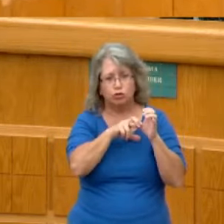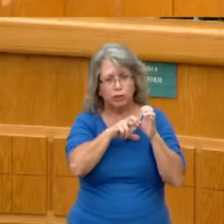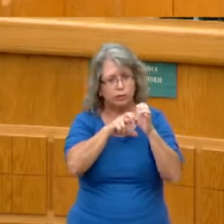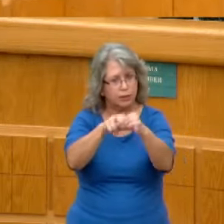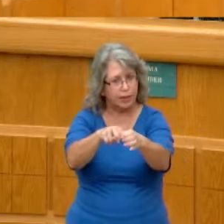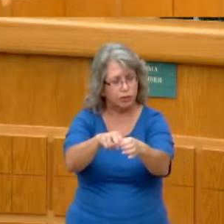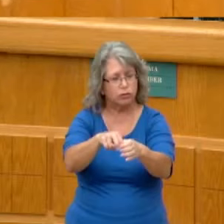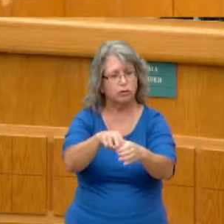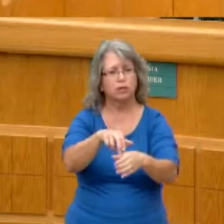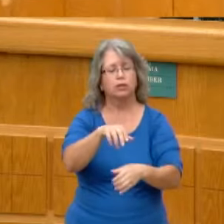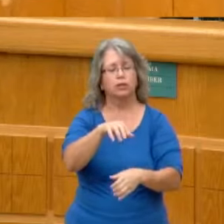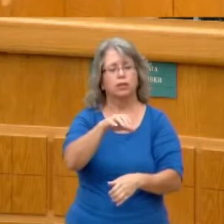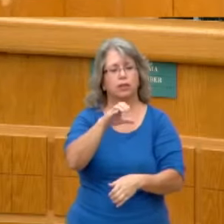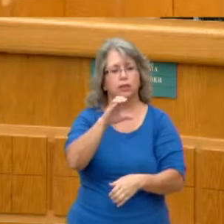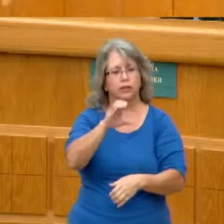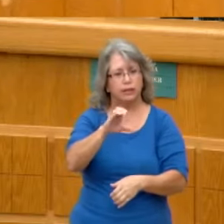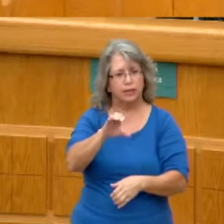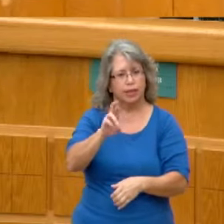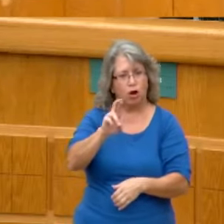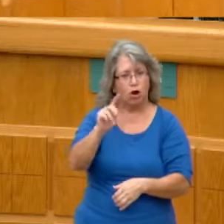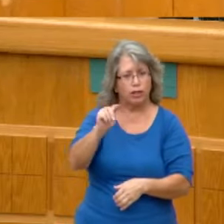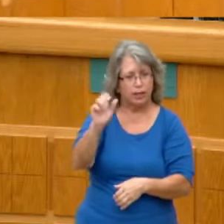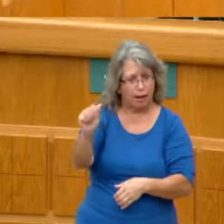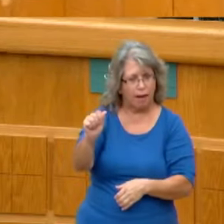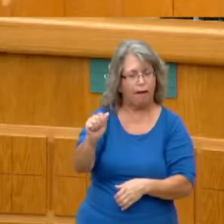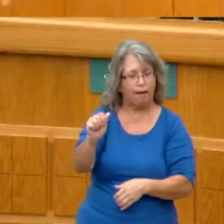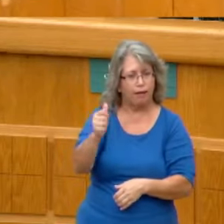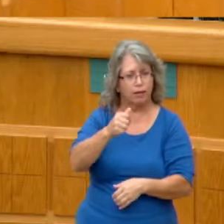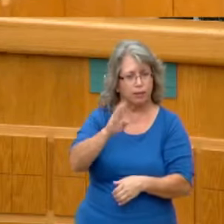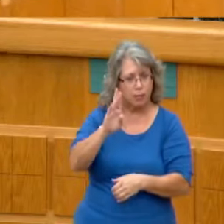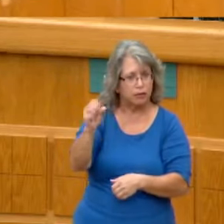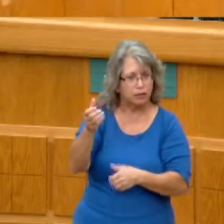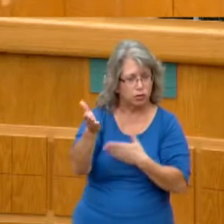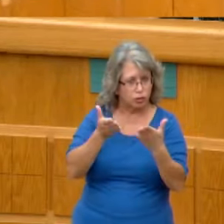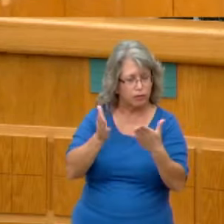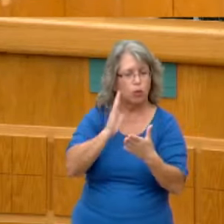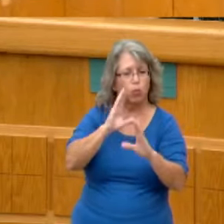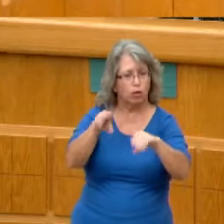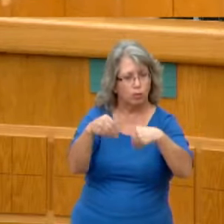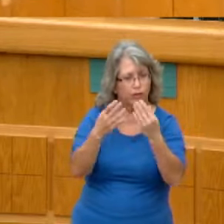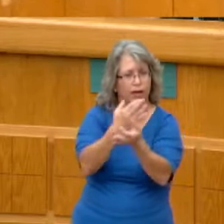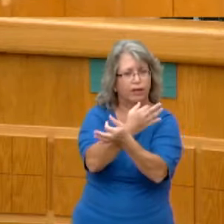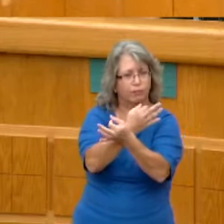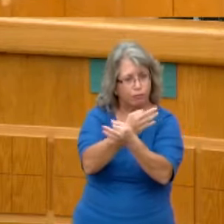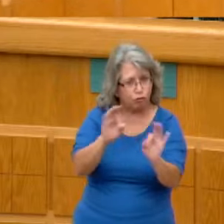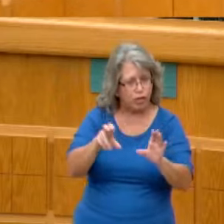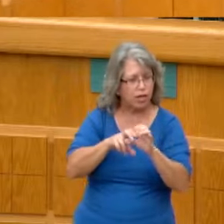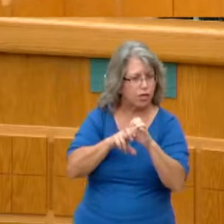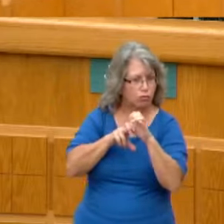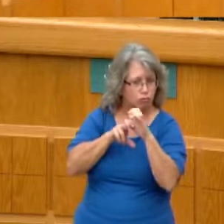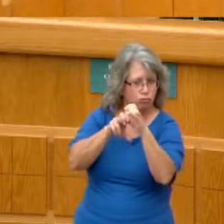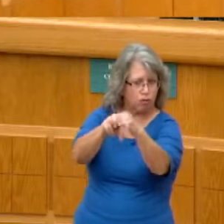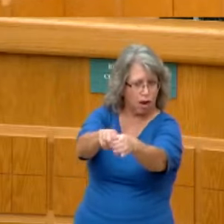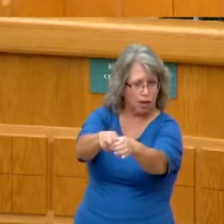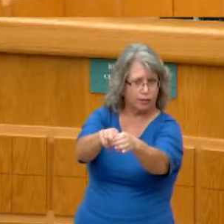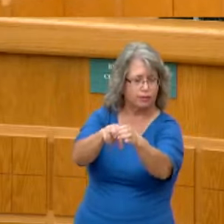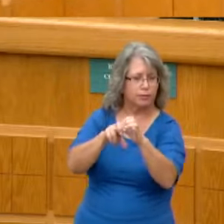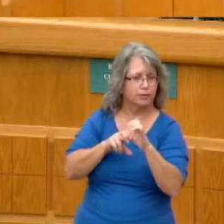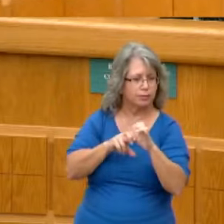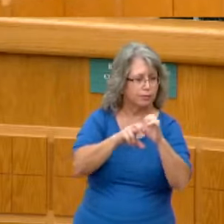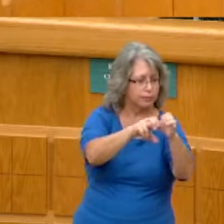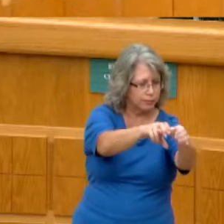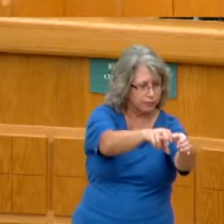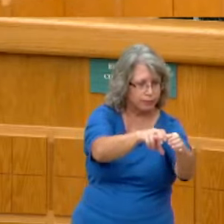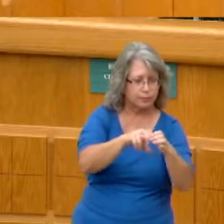Corpus Christi Regional Transportation Authority, or the RTA, will provide free rides to and from the city's vaccination